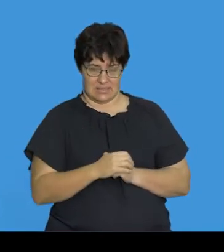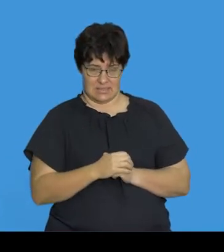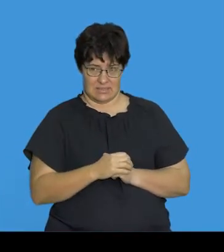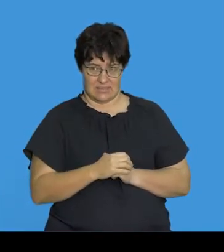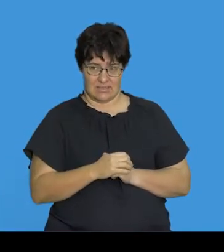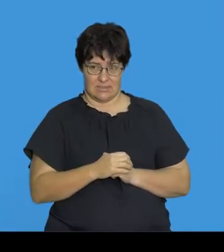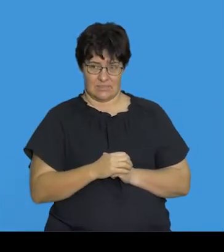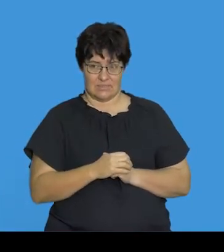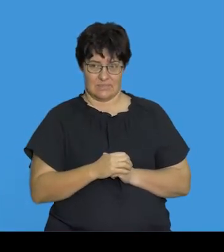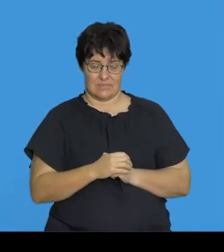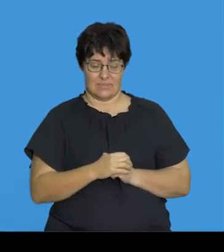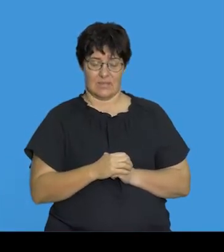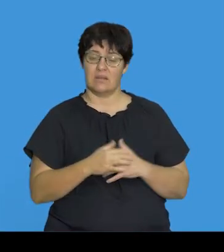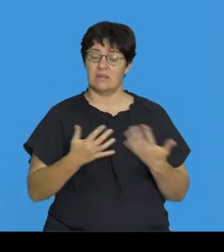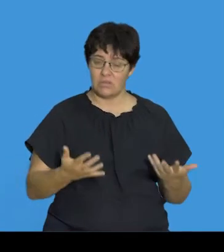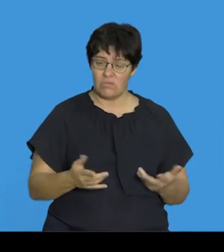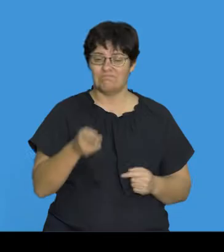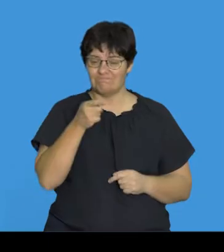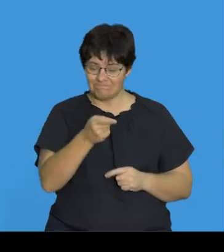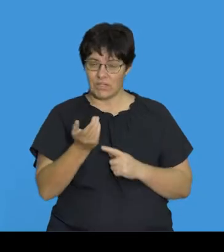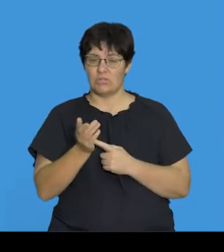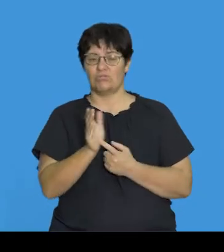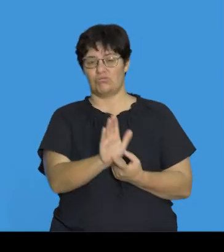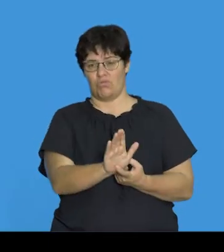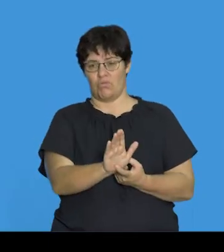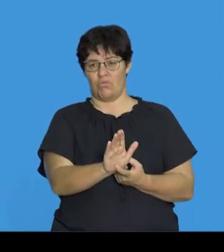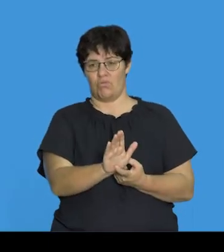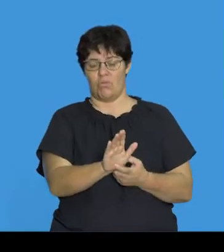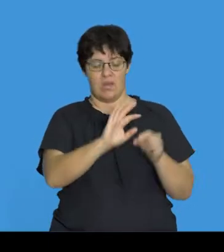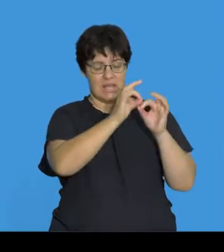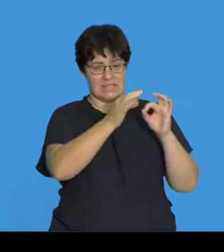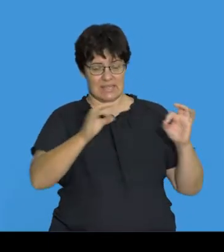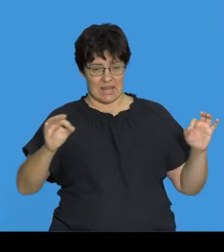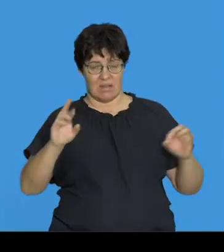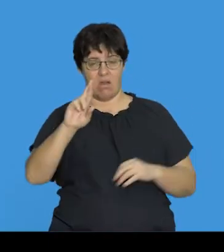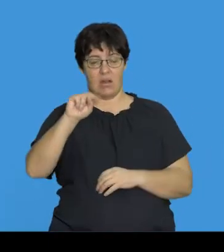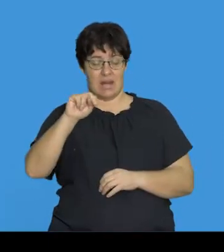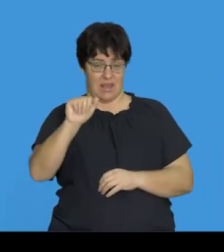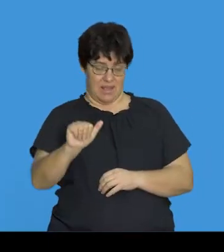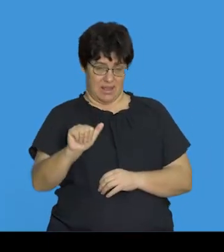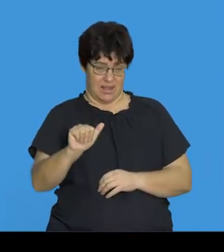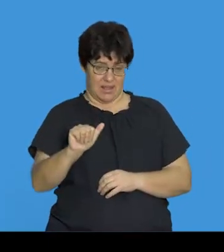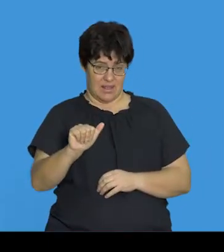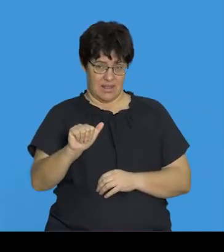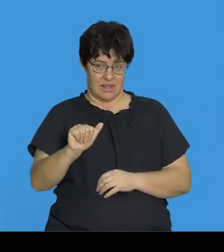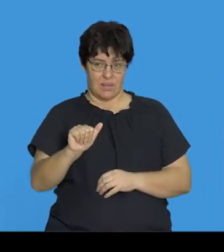RNA nucleotides. So this image essentially shows you a strand of RNA, which